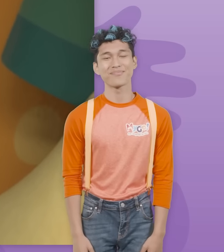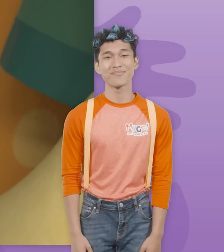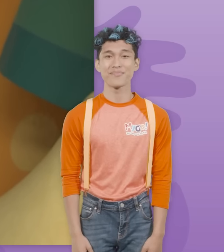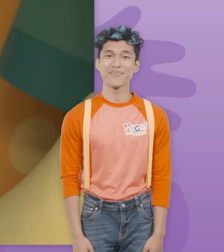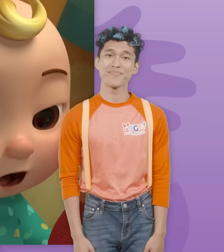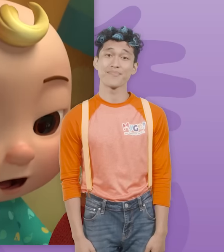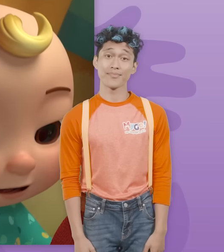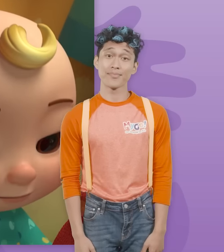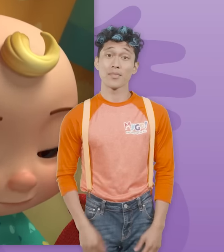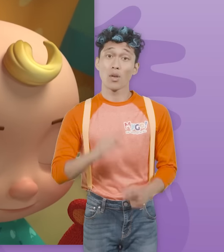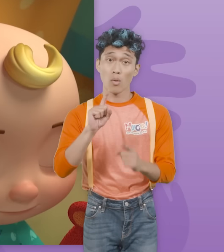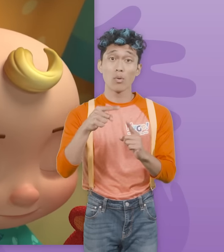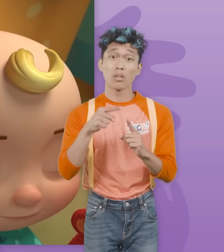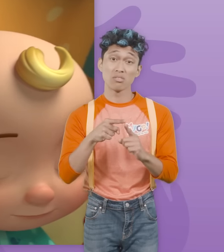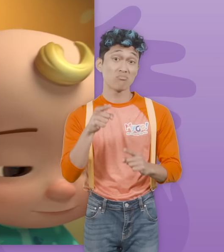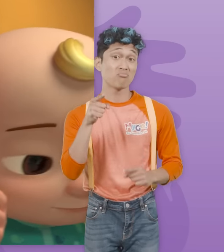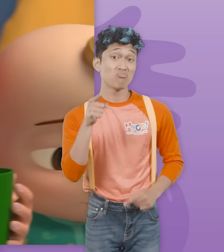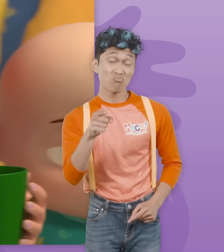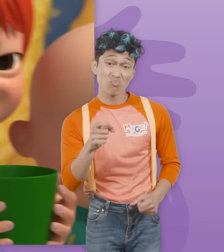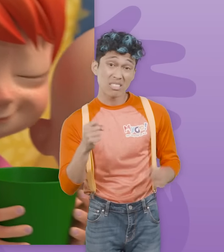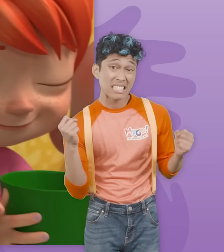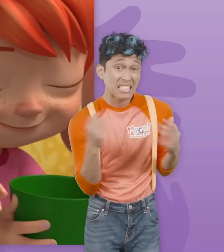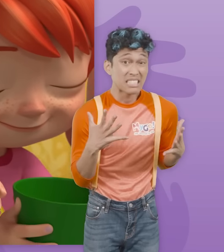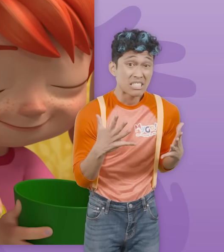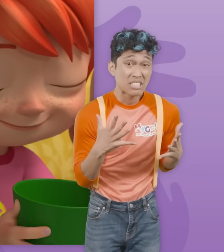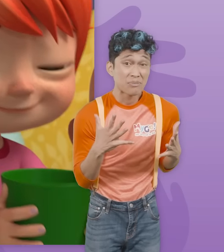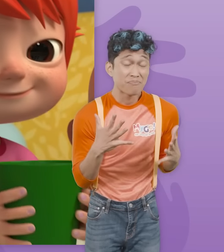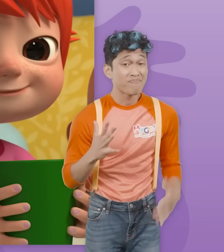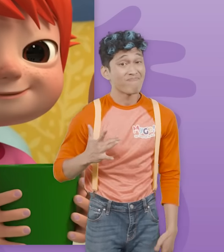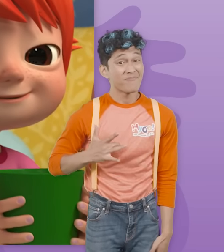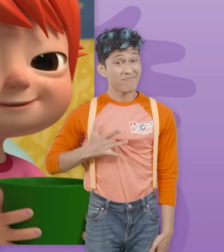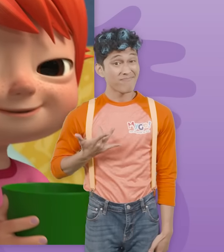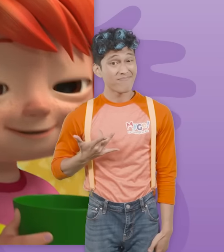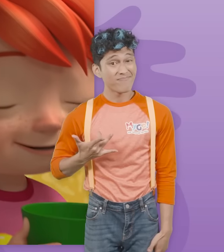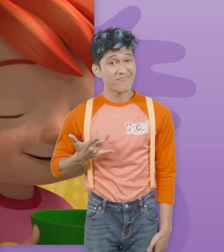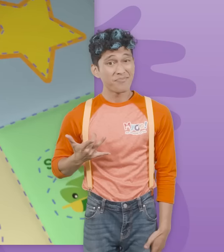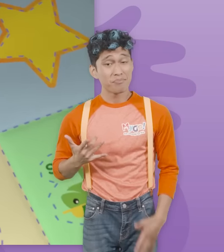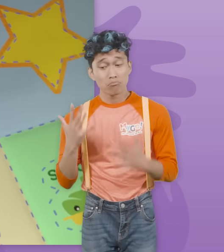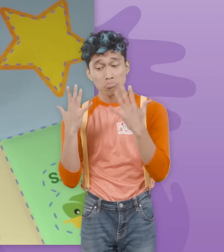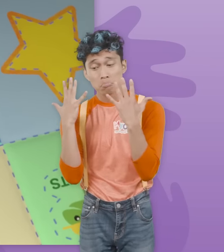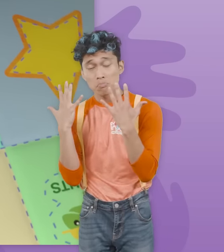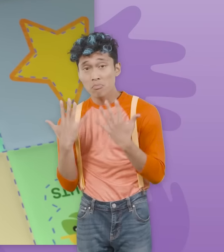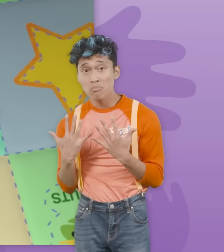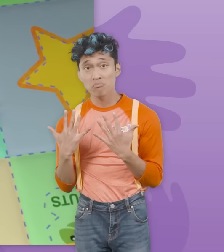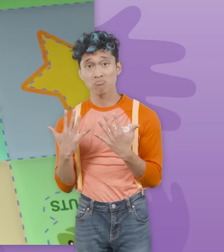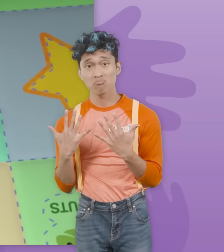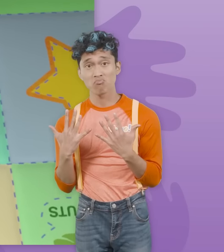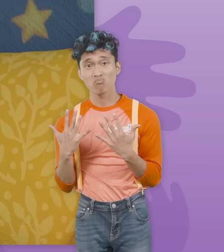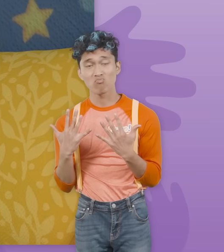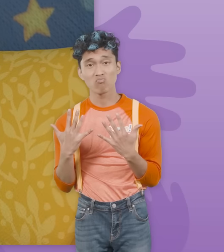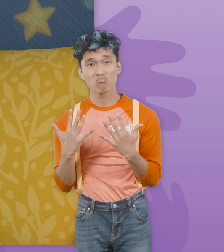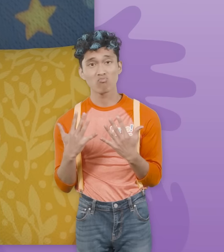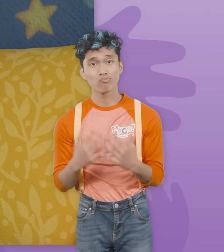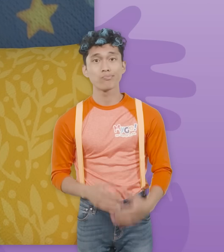When you're scared Or feeling blue